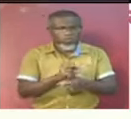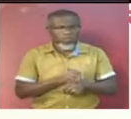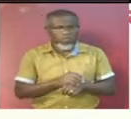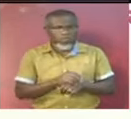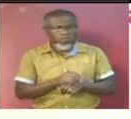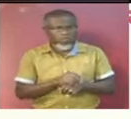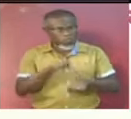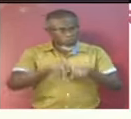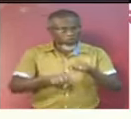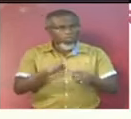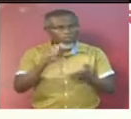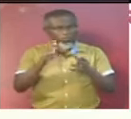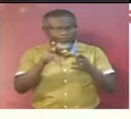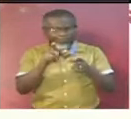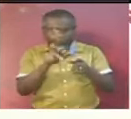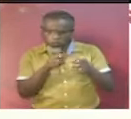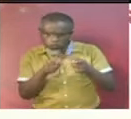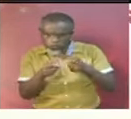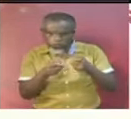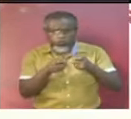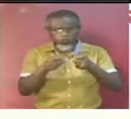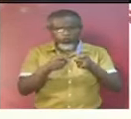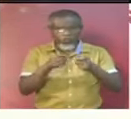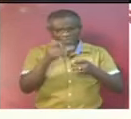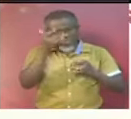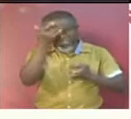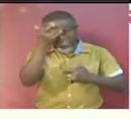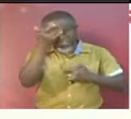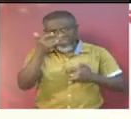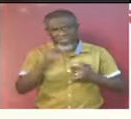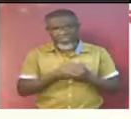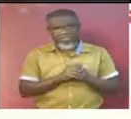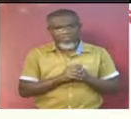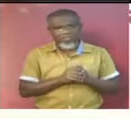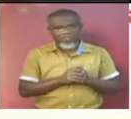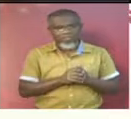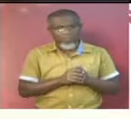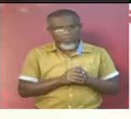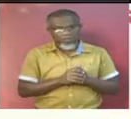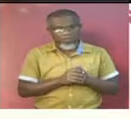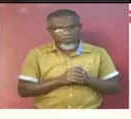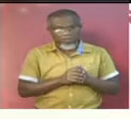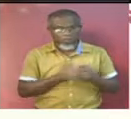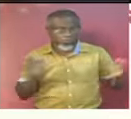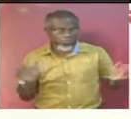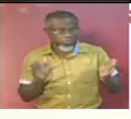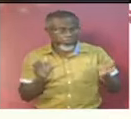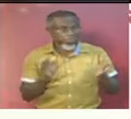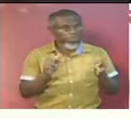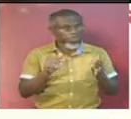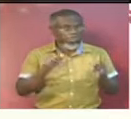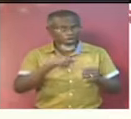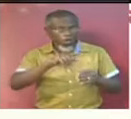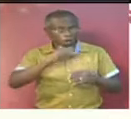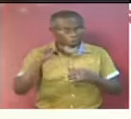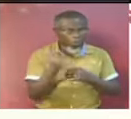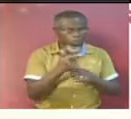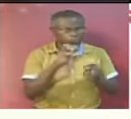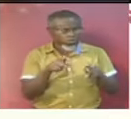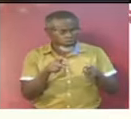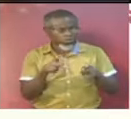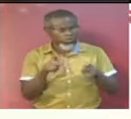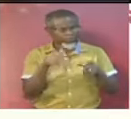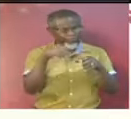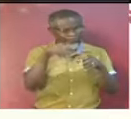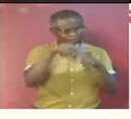control. We again want to make that appeal. All the individuals that would have belonged to various clinics, once the clinics have